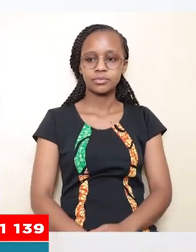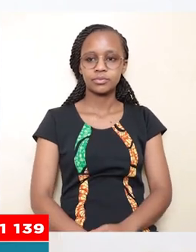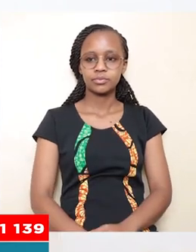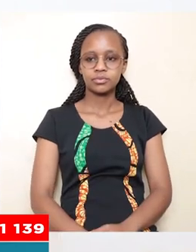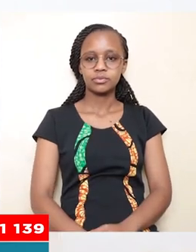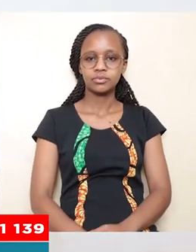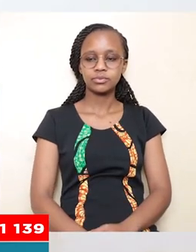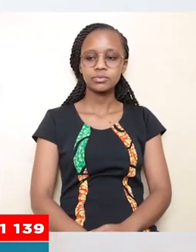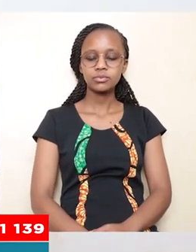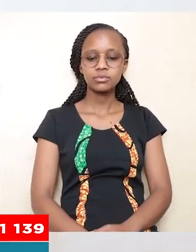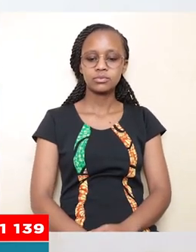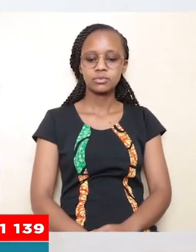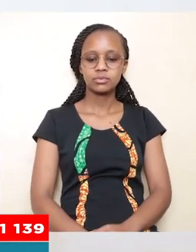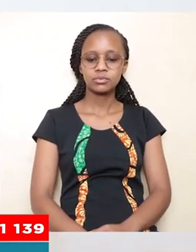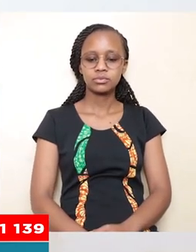At that time,